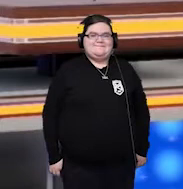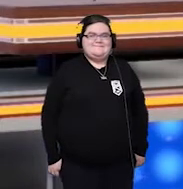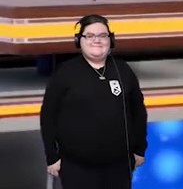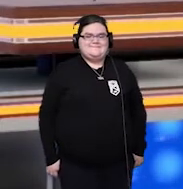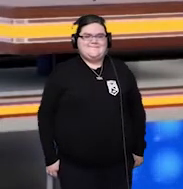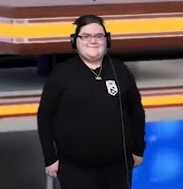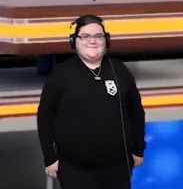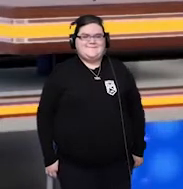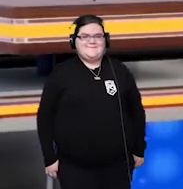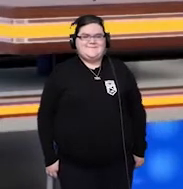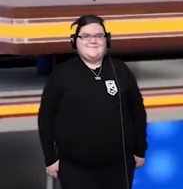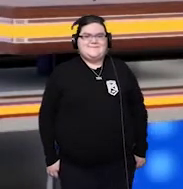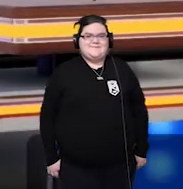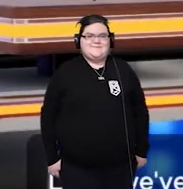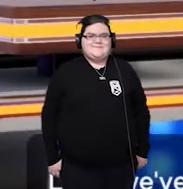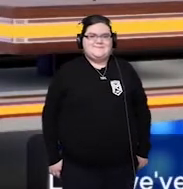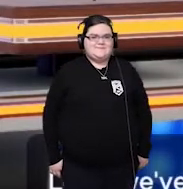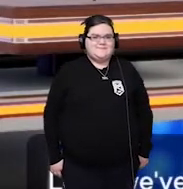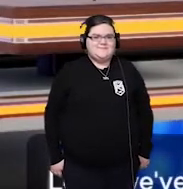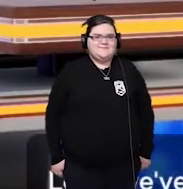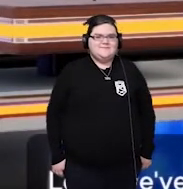Personal assistant.